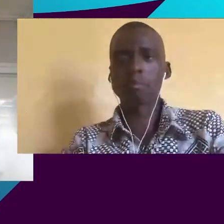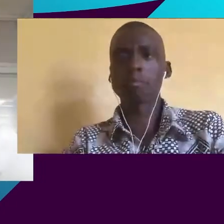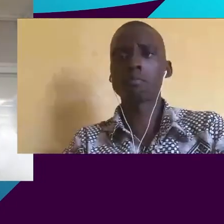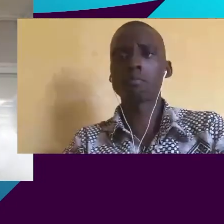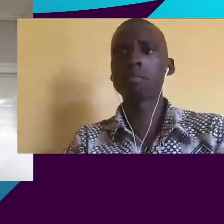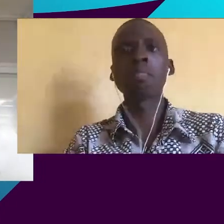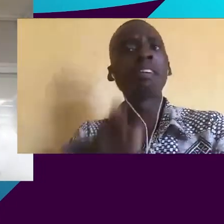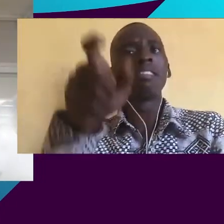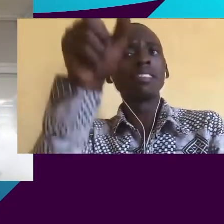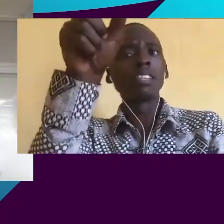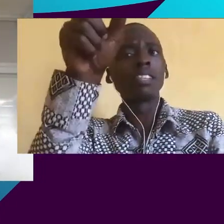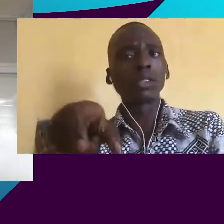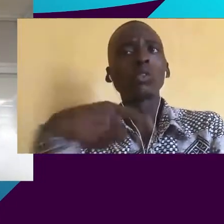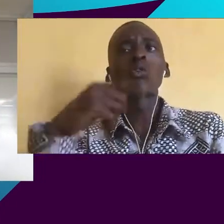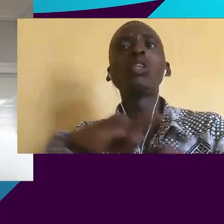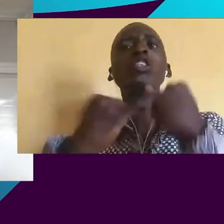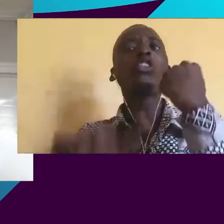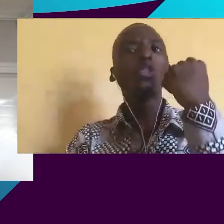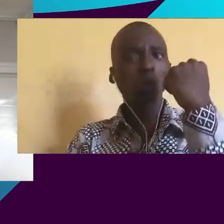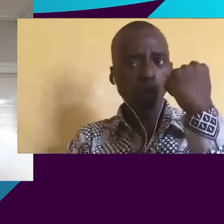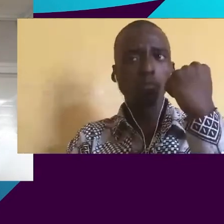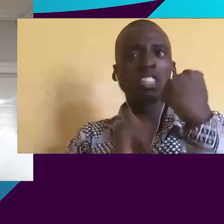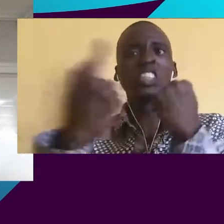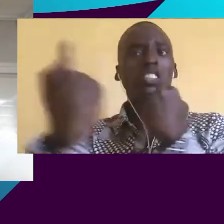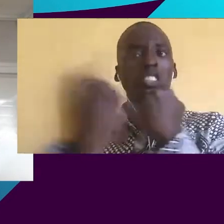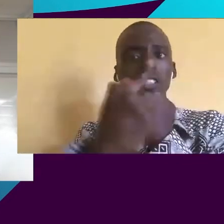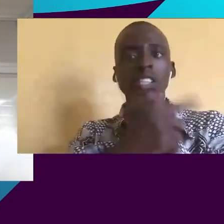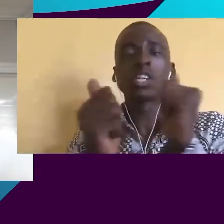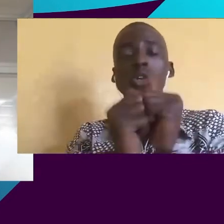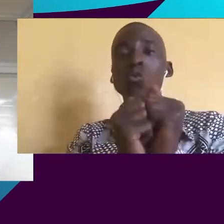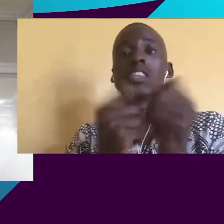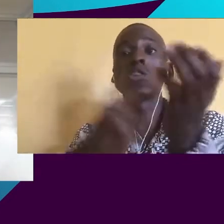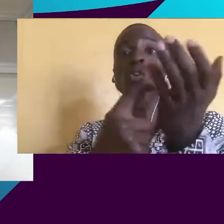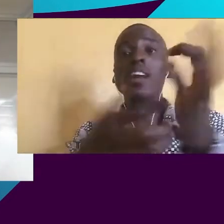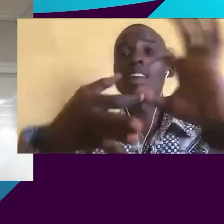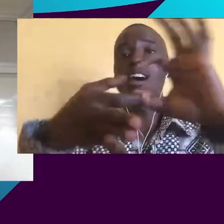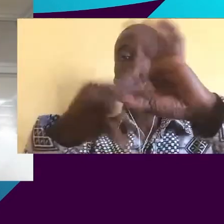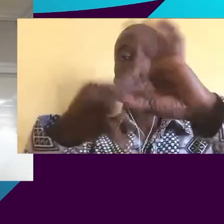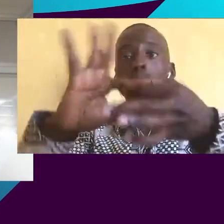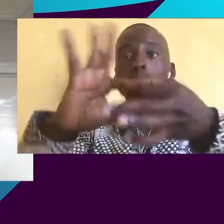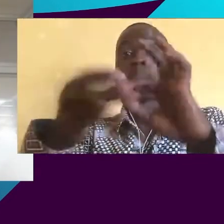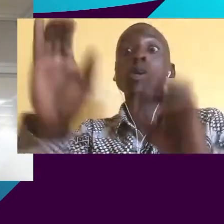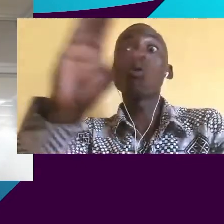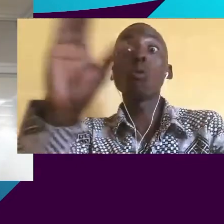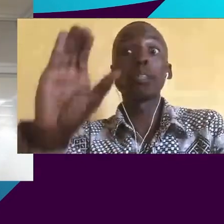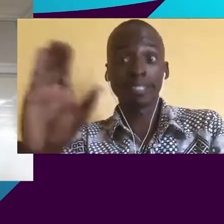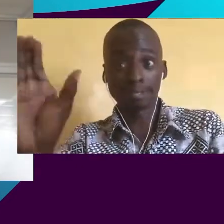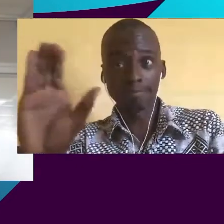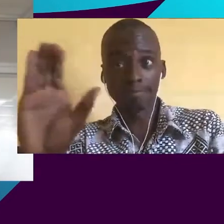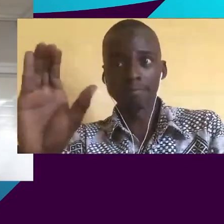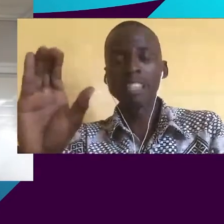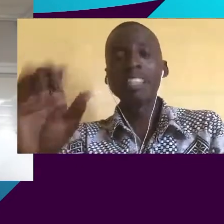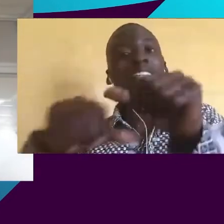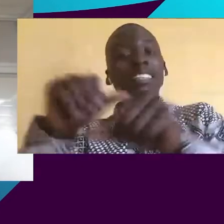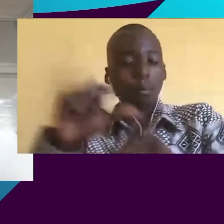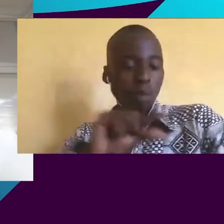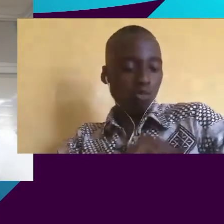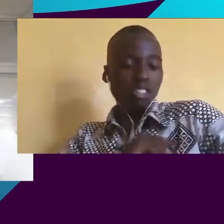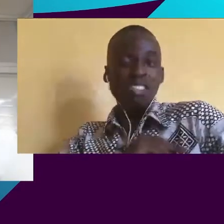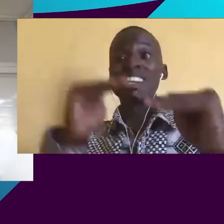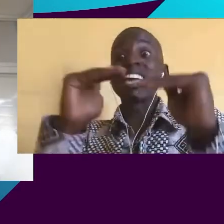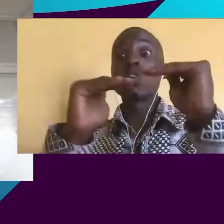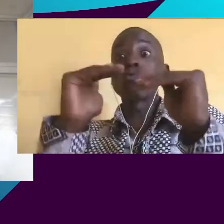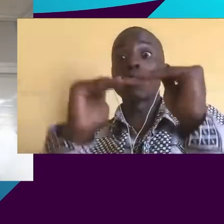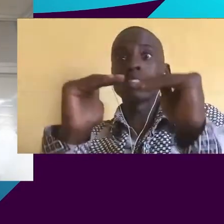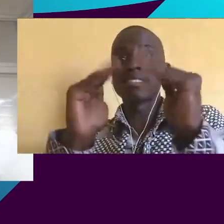job every single day with the Uganda Olympic Committee is about gender equality and